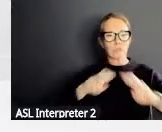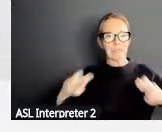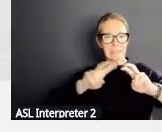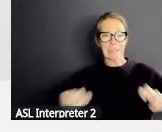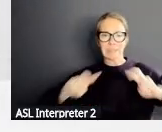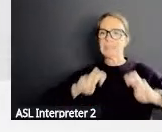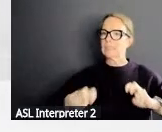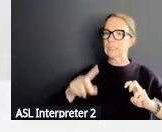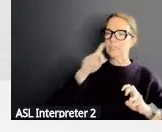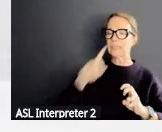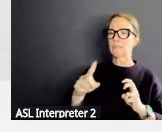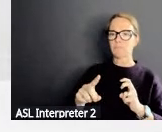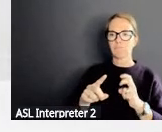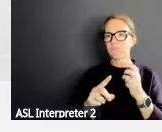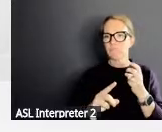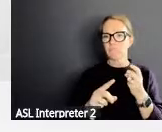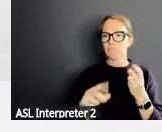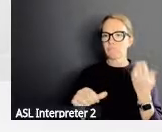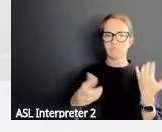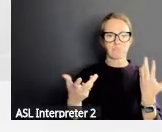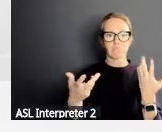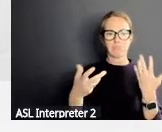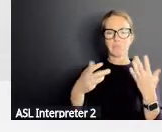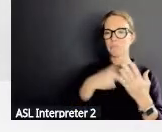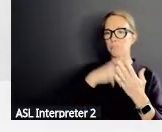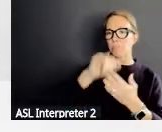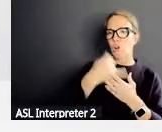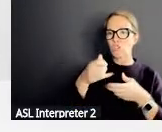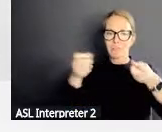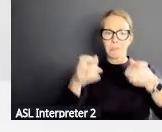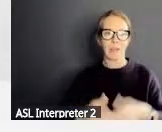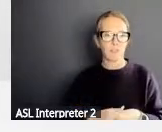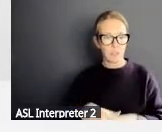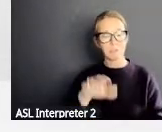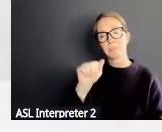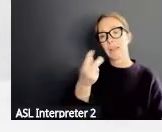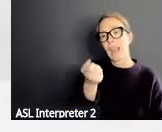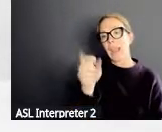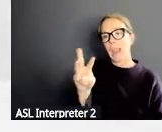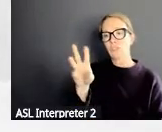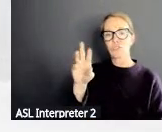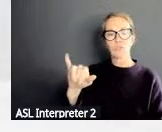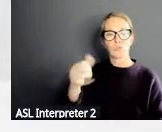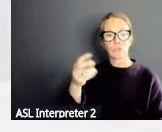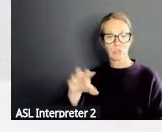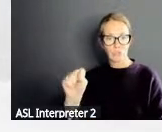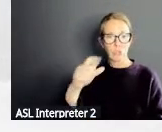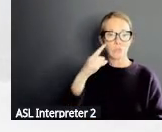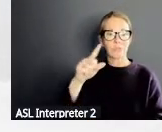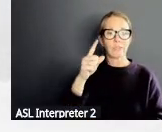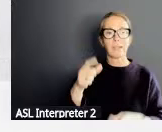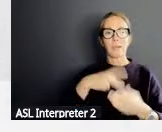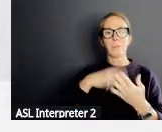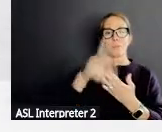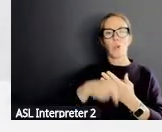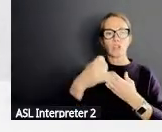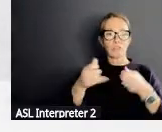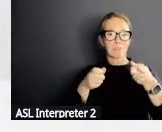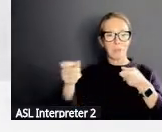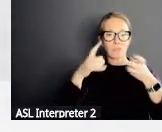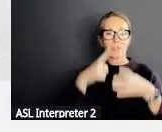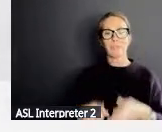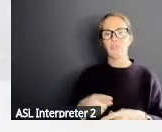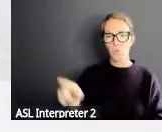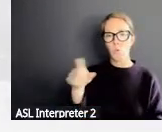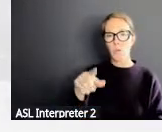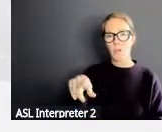Manager for this proposal. Andrew Jones is the Project Manager for the Land Use Proposal. We are also joined by the